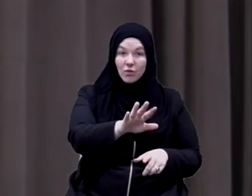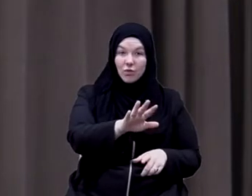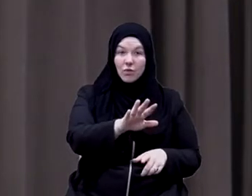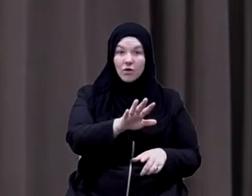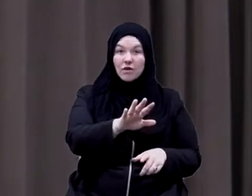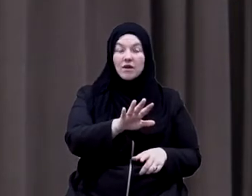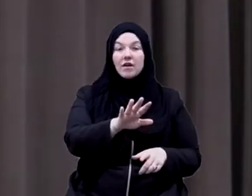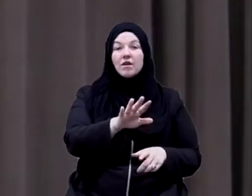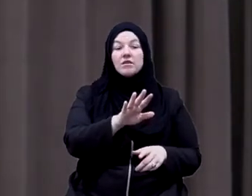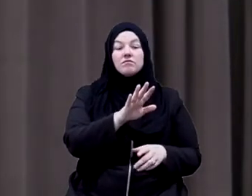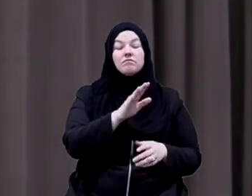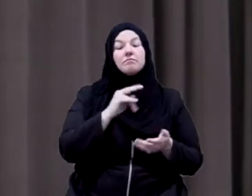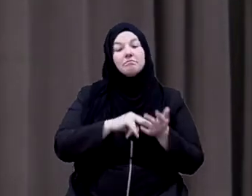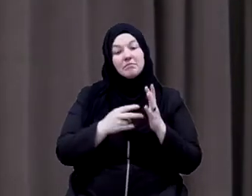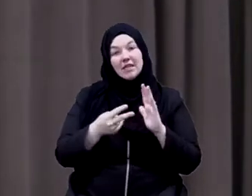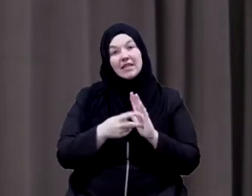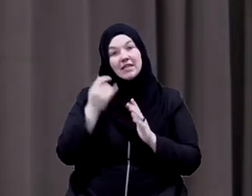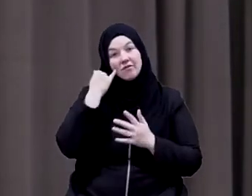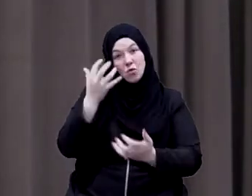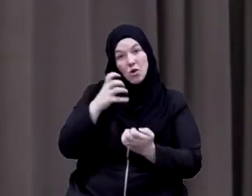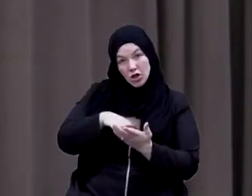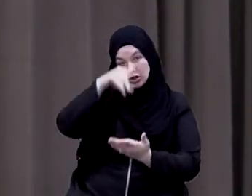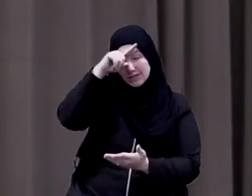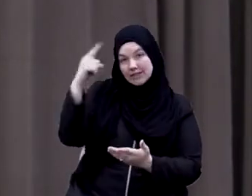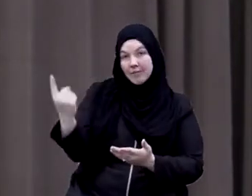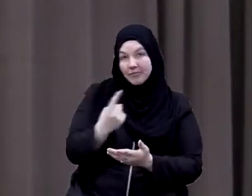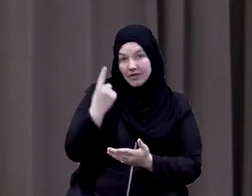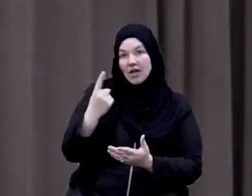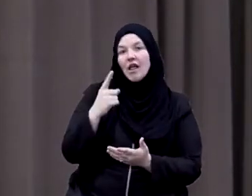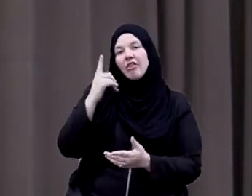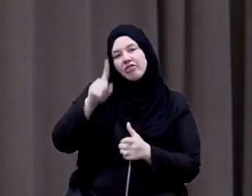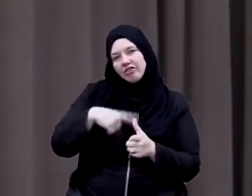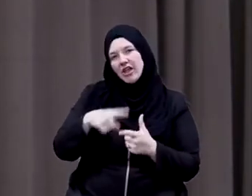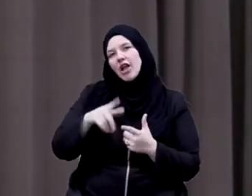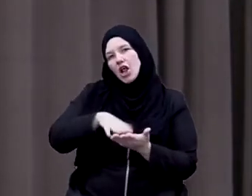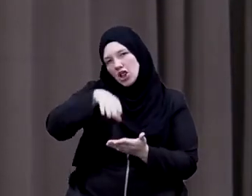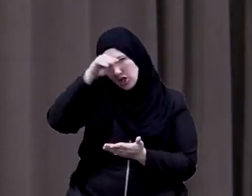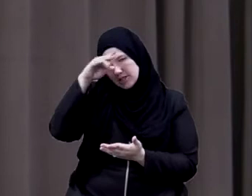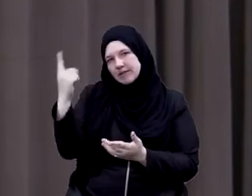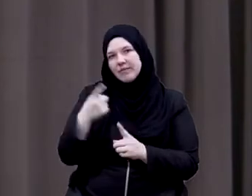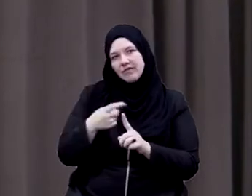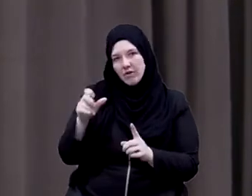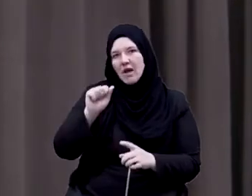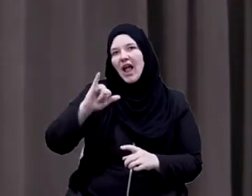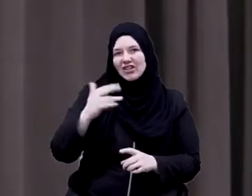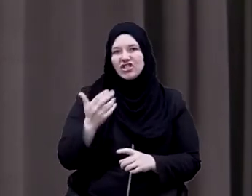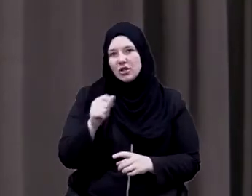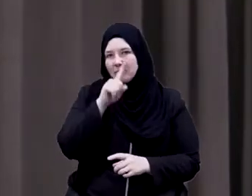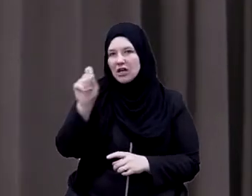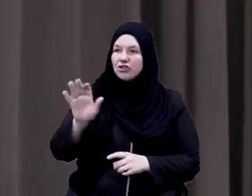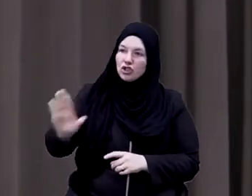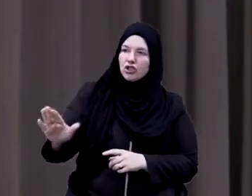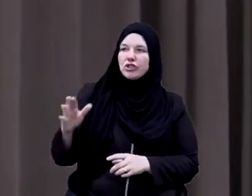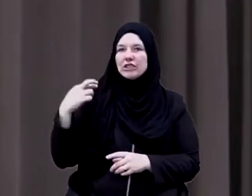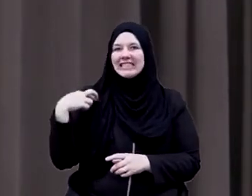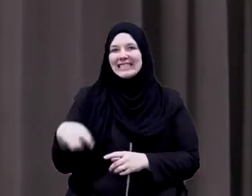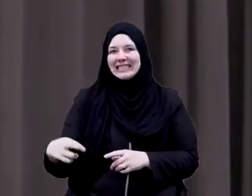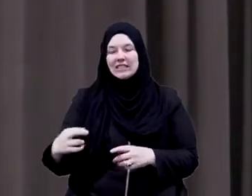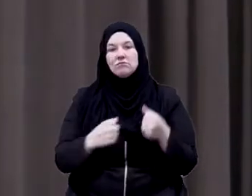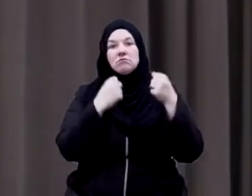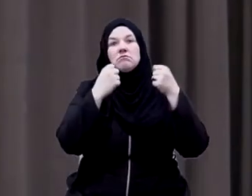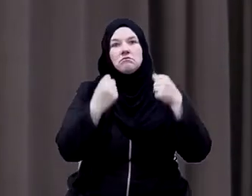lady, meaning Aisha radiallahu anha, who was known for being red-faced. So